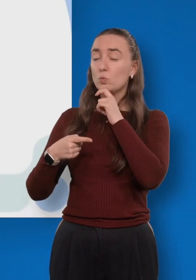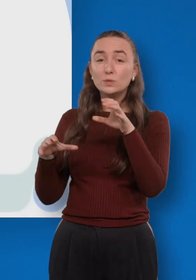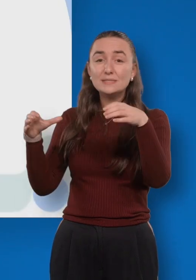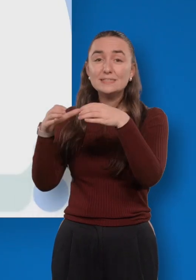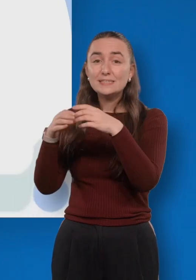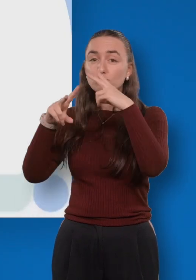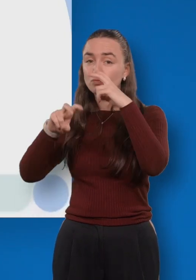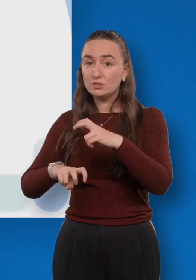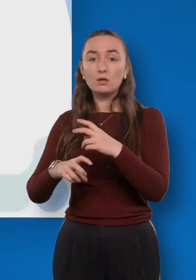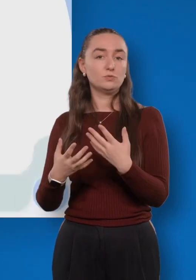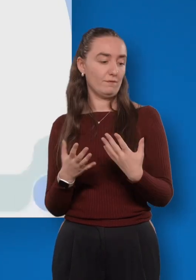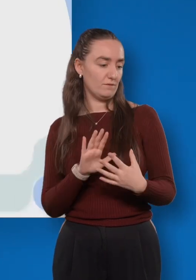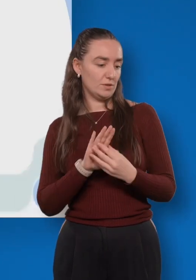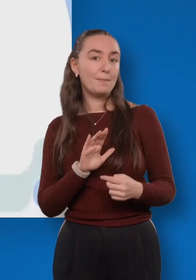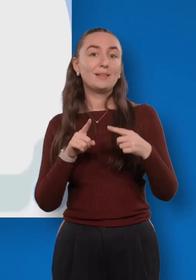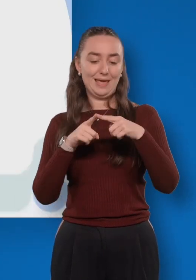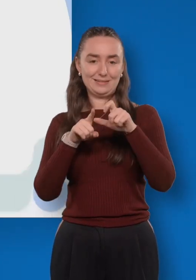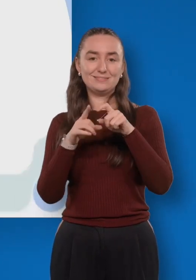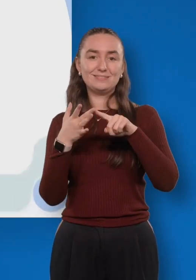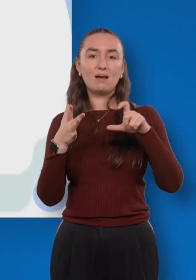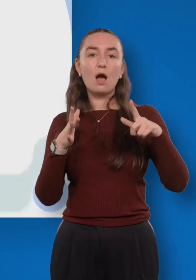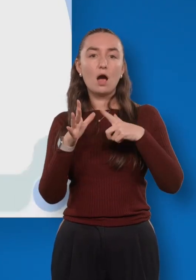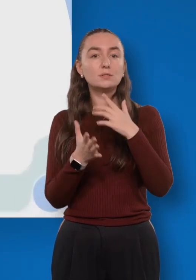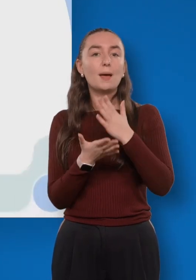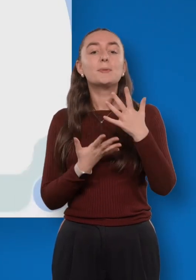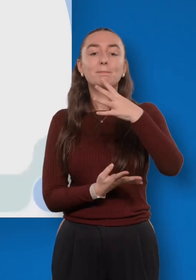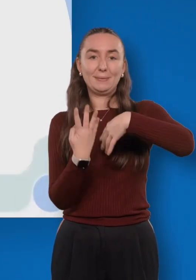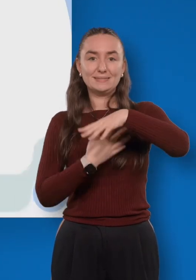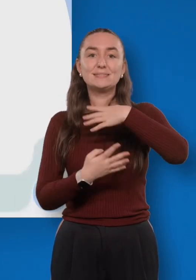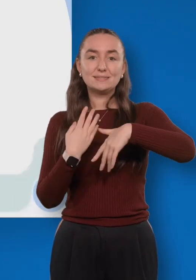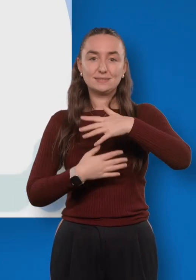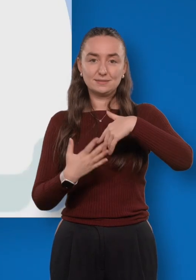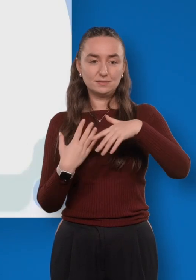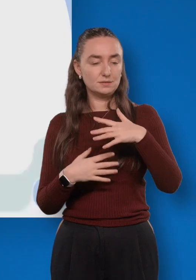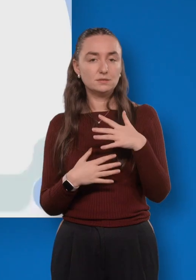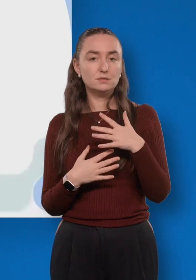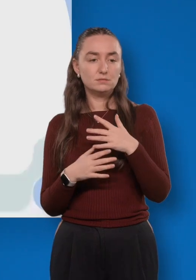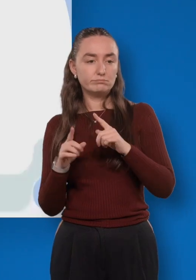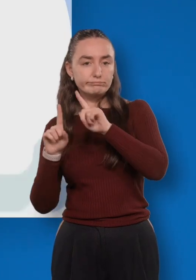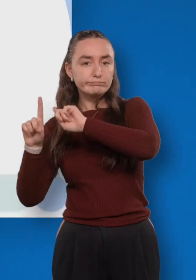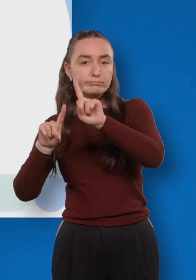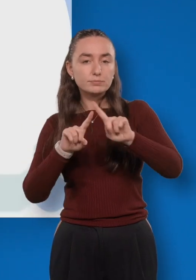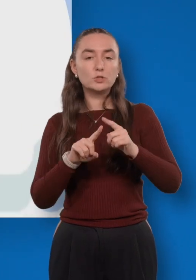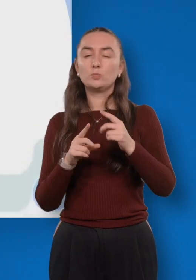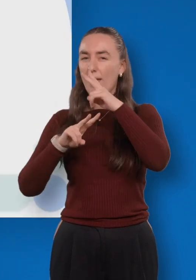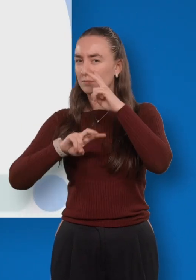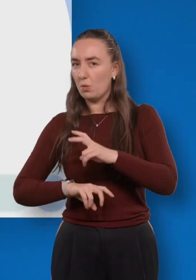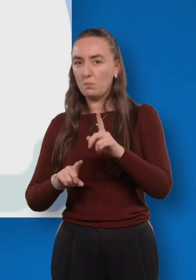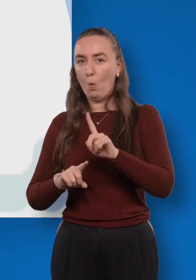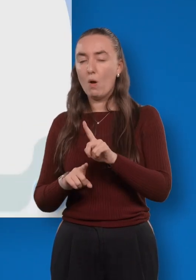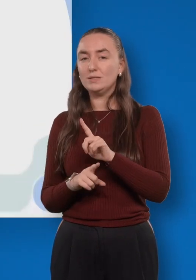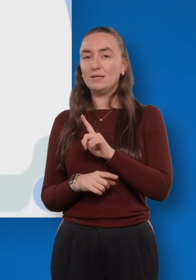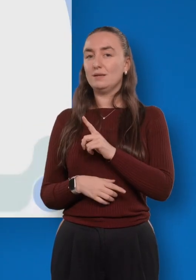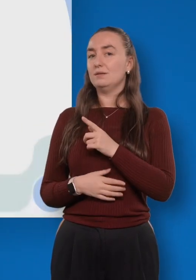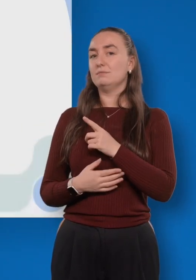said, EDICa is a very mixed team. So because we are exploring EDI characteristics and barriers in the